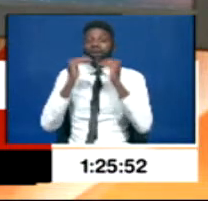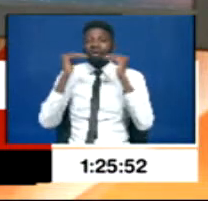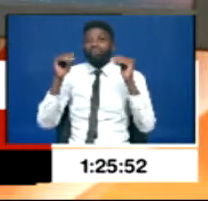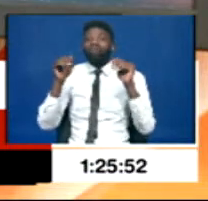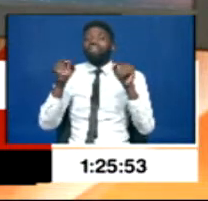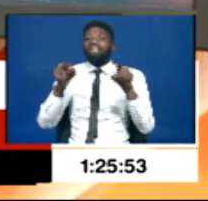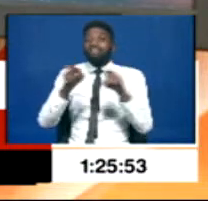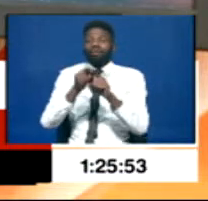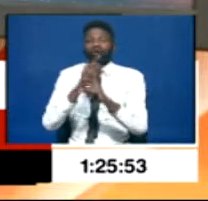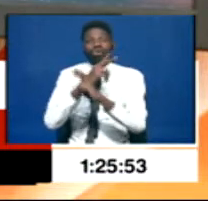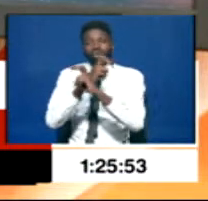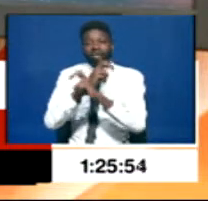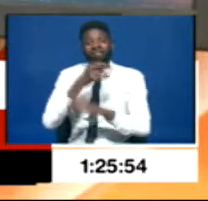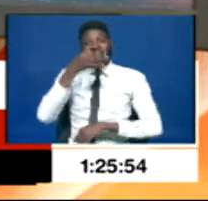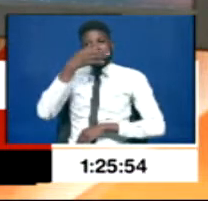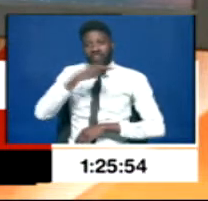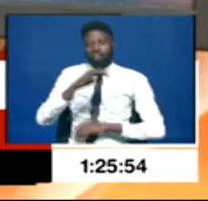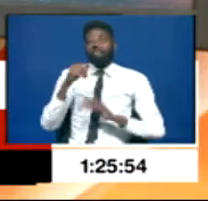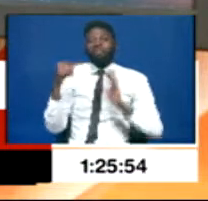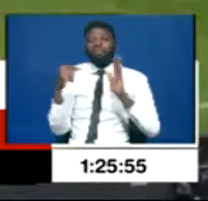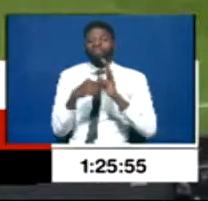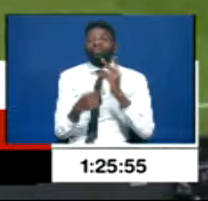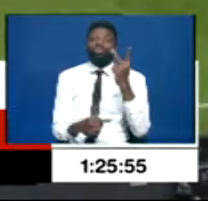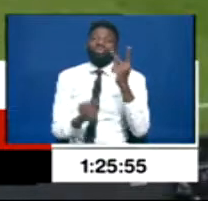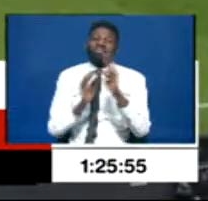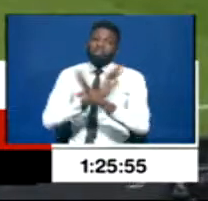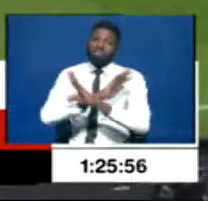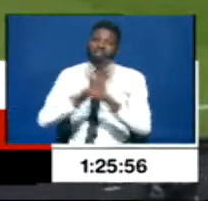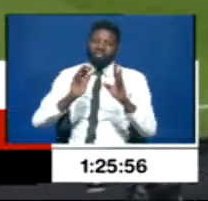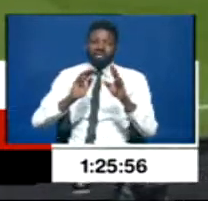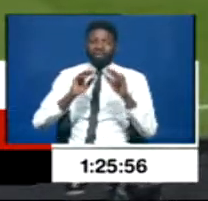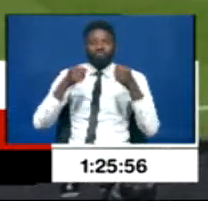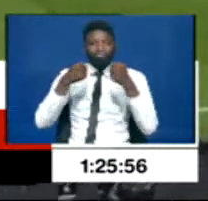2 points from 3 Group A 1 games.